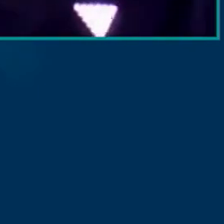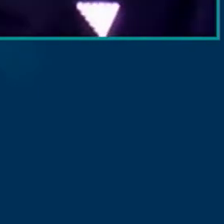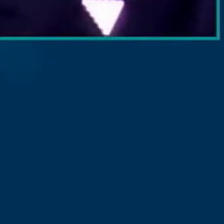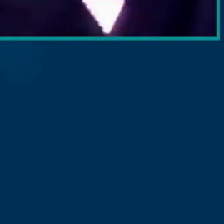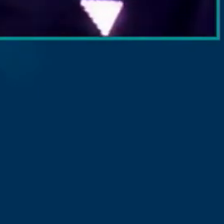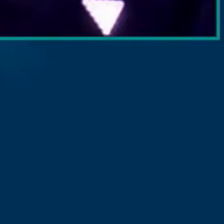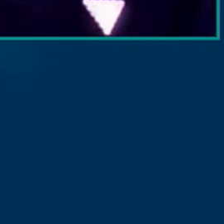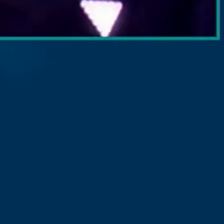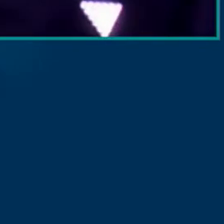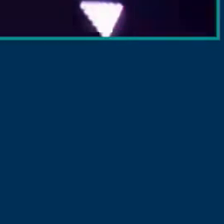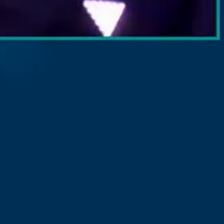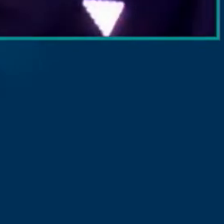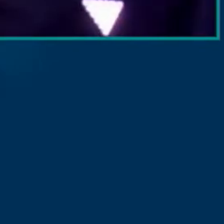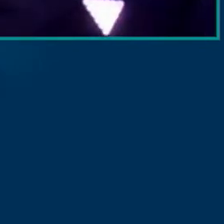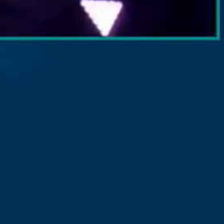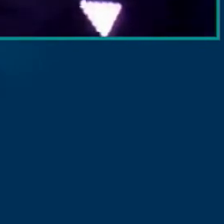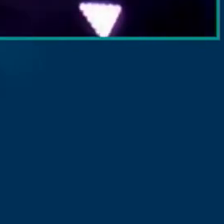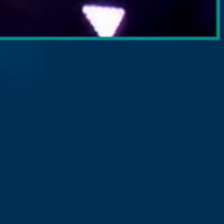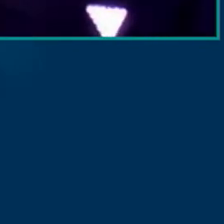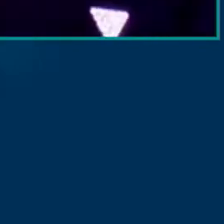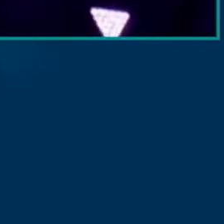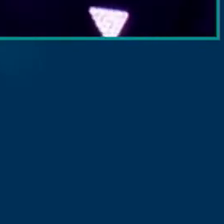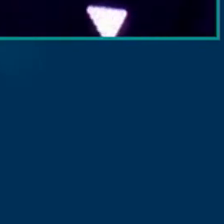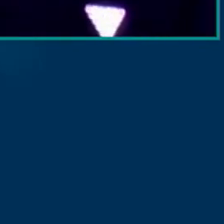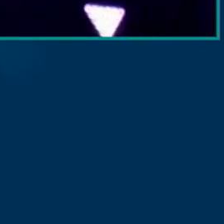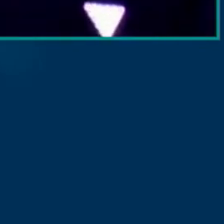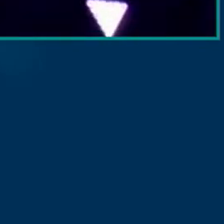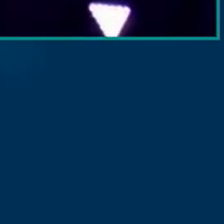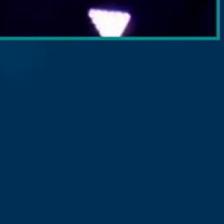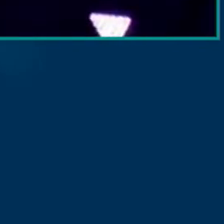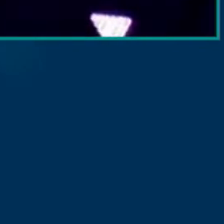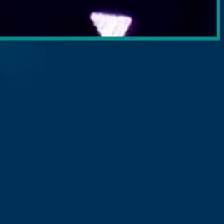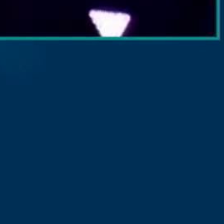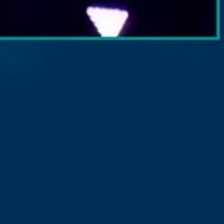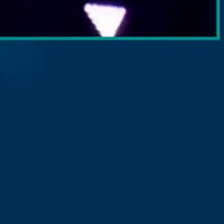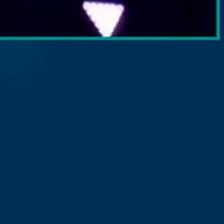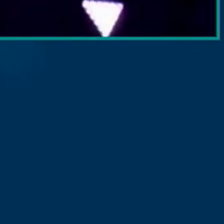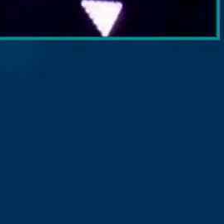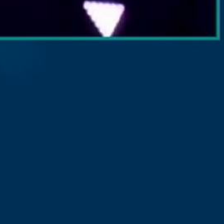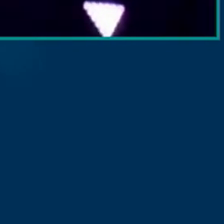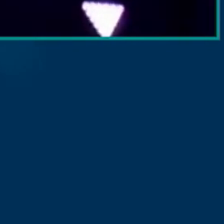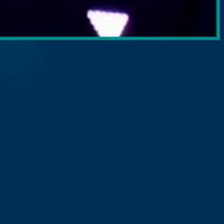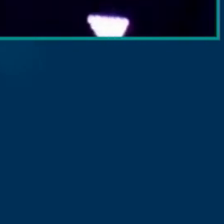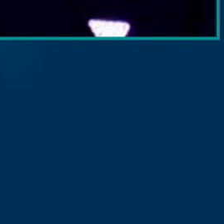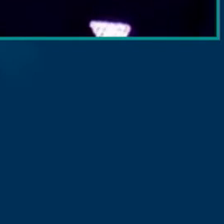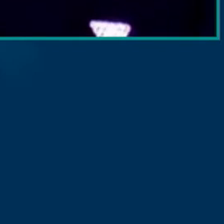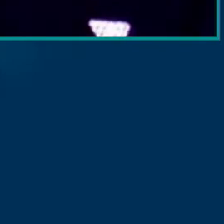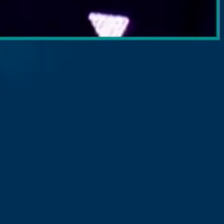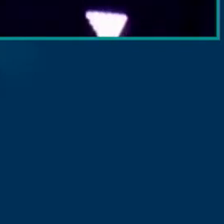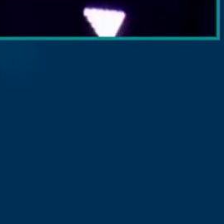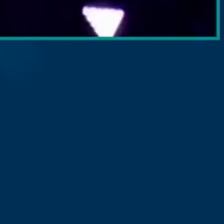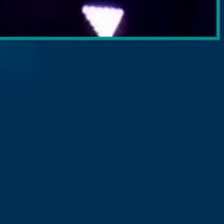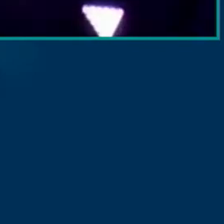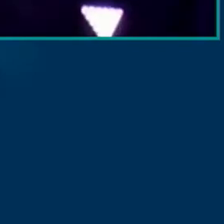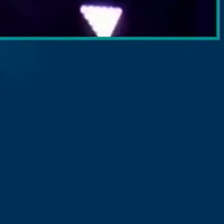You will see that this is a certain cycle that refers to the